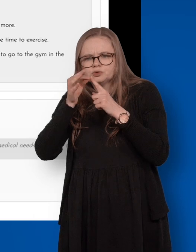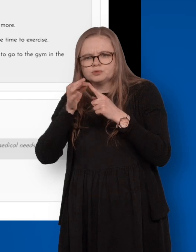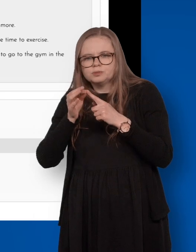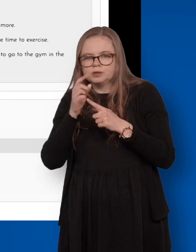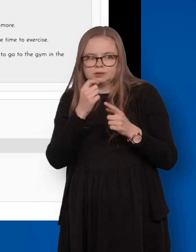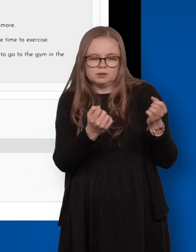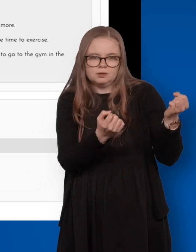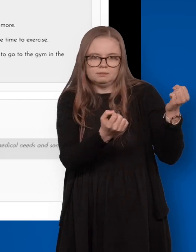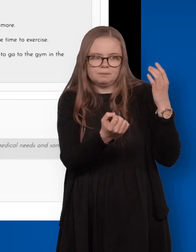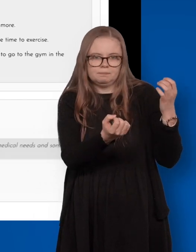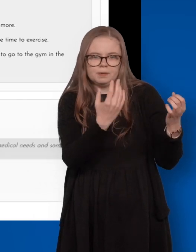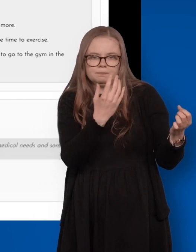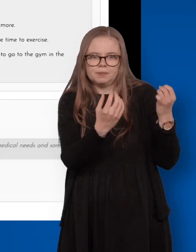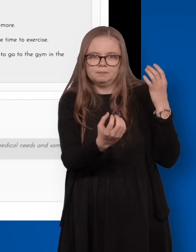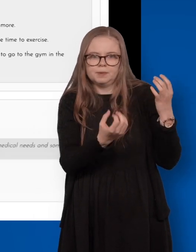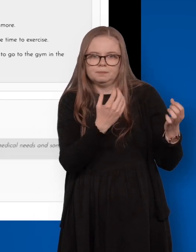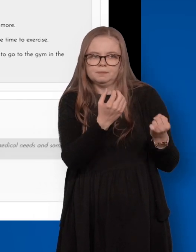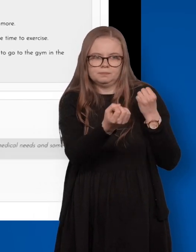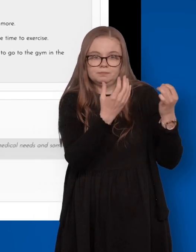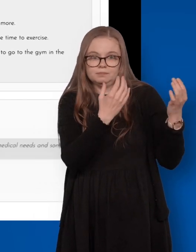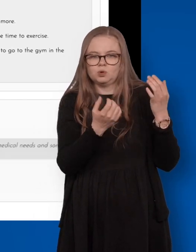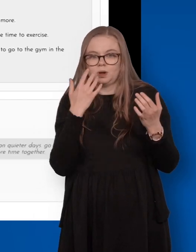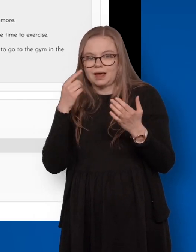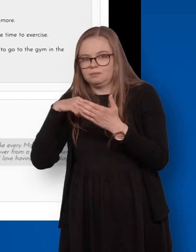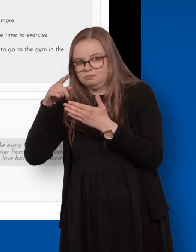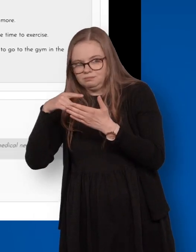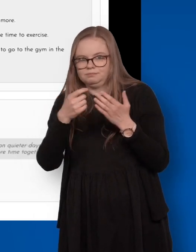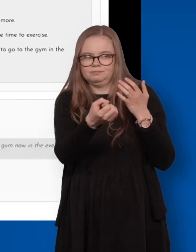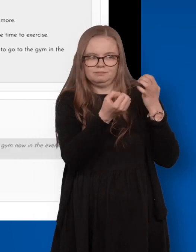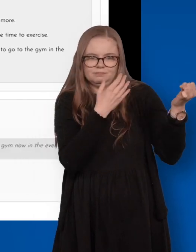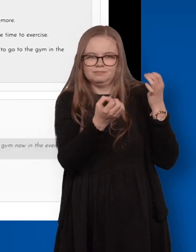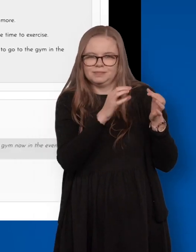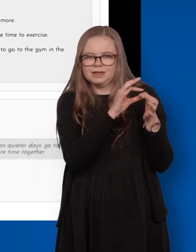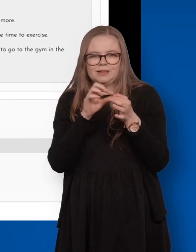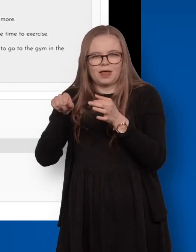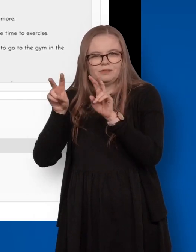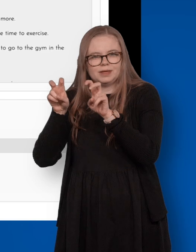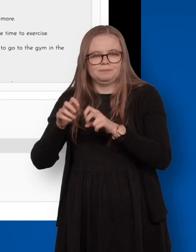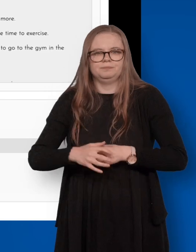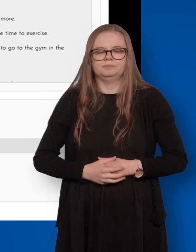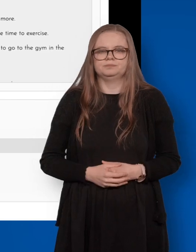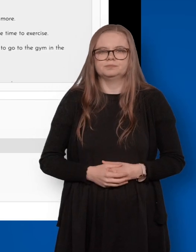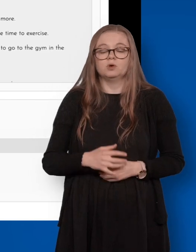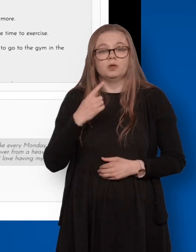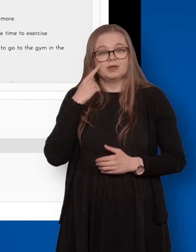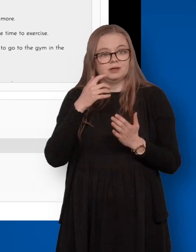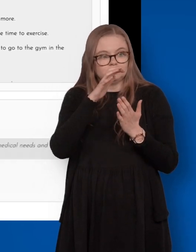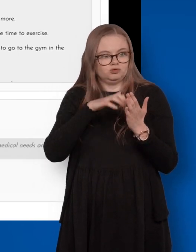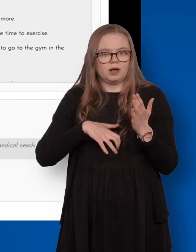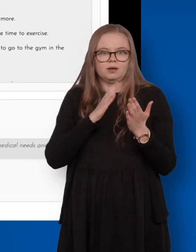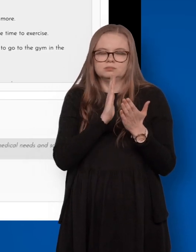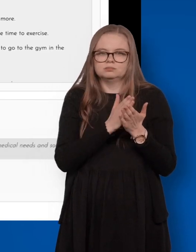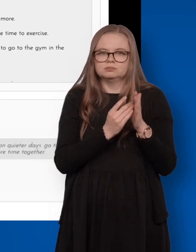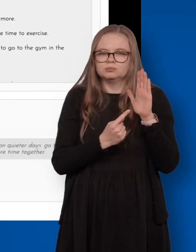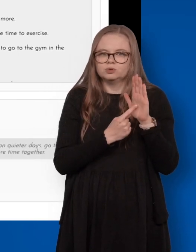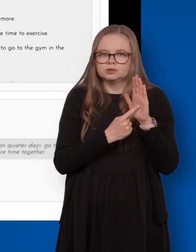the different dots, potentially see some of the different dots lighting up. And again, what we kind of think is quite important with Scribe, and